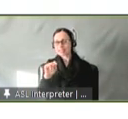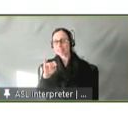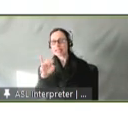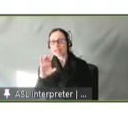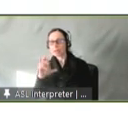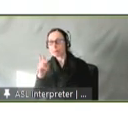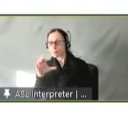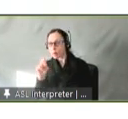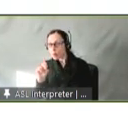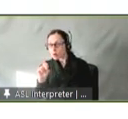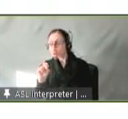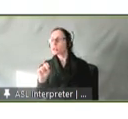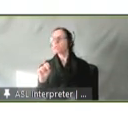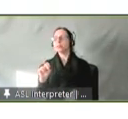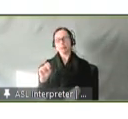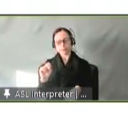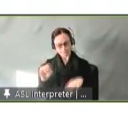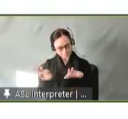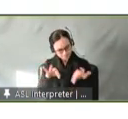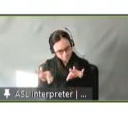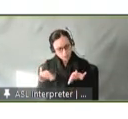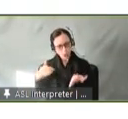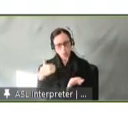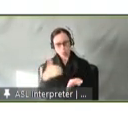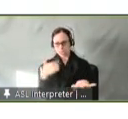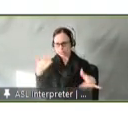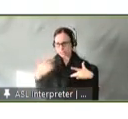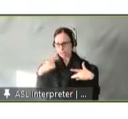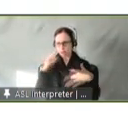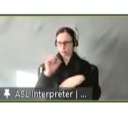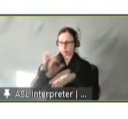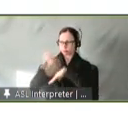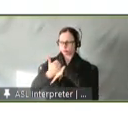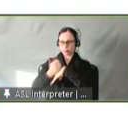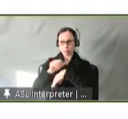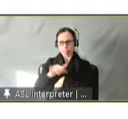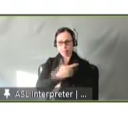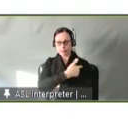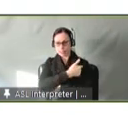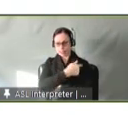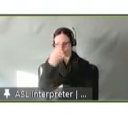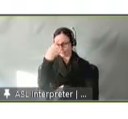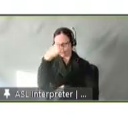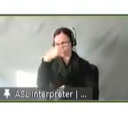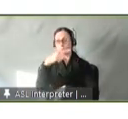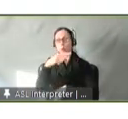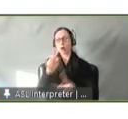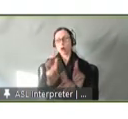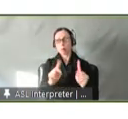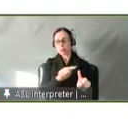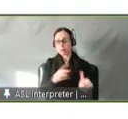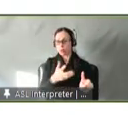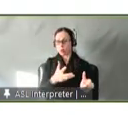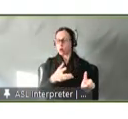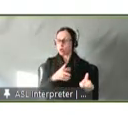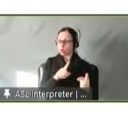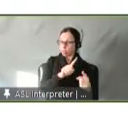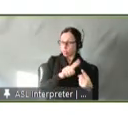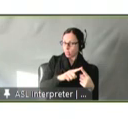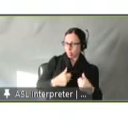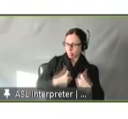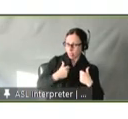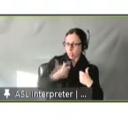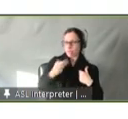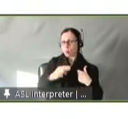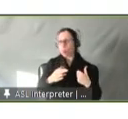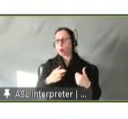we're very excited about the opportunity for implementing this vaccine for beneficiaries who either live or service members